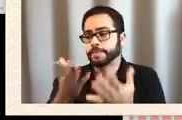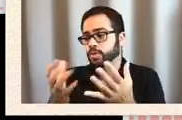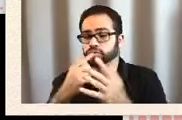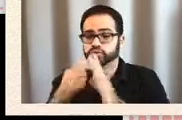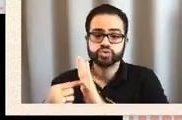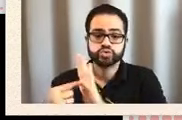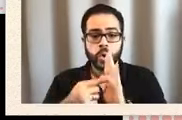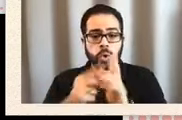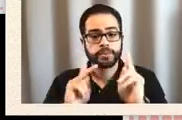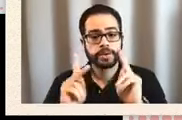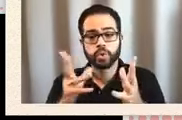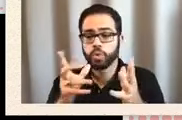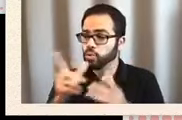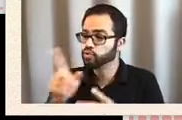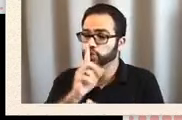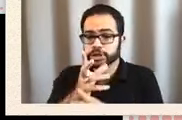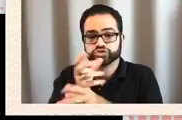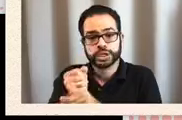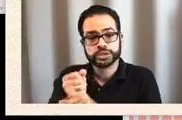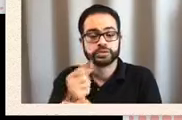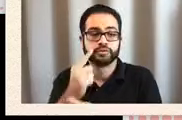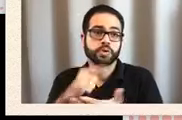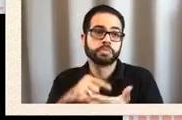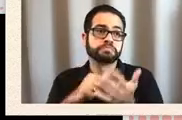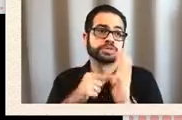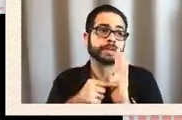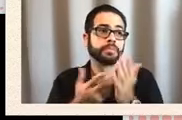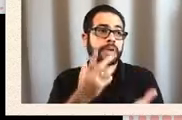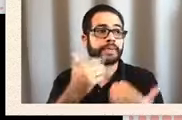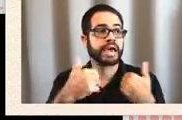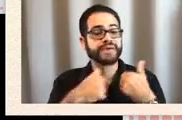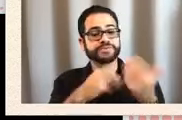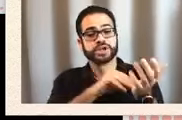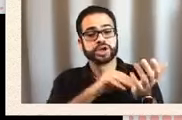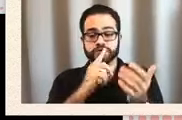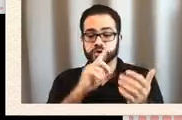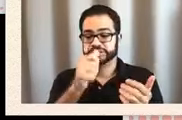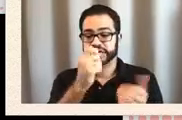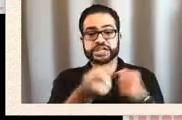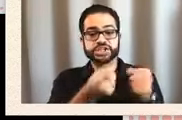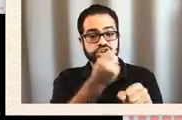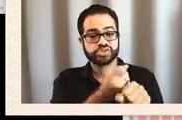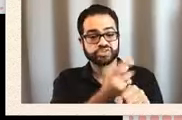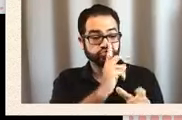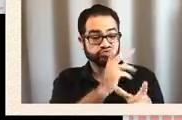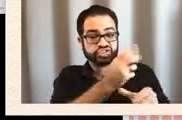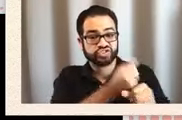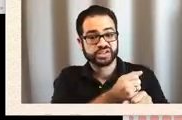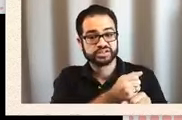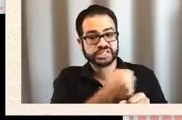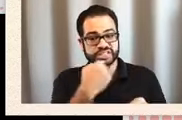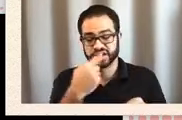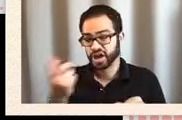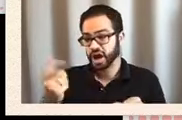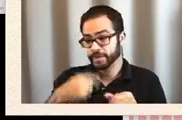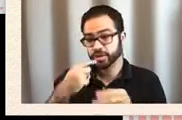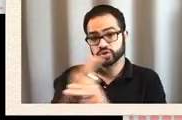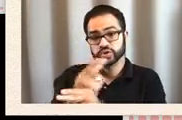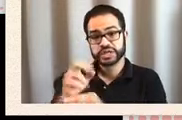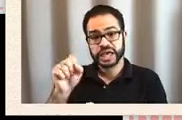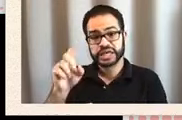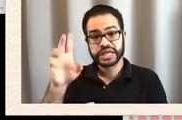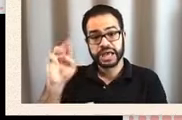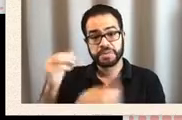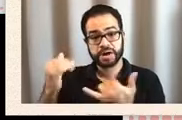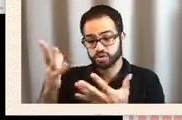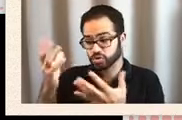example, maybe you've had a doctor for 10 years and you really trust them and you want to say, hey, I'm using supported decision-making now. Do you want to take a look at my supported